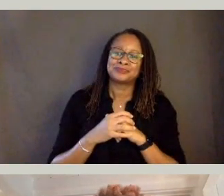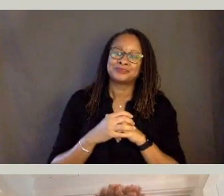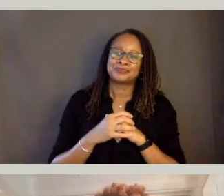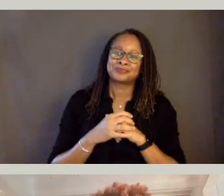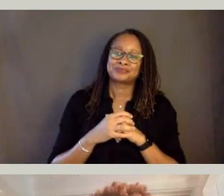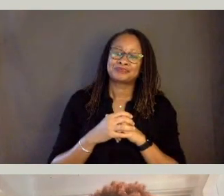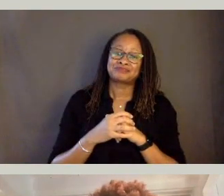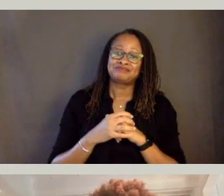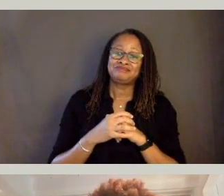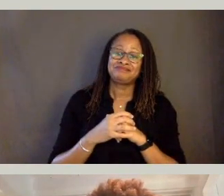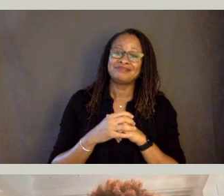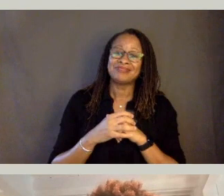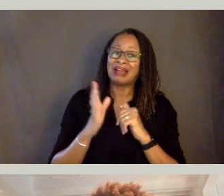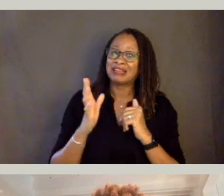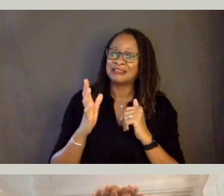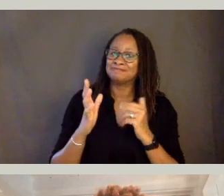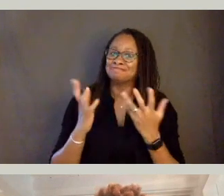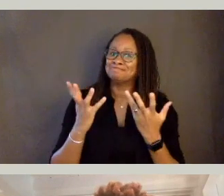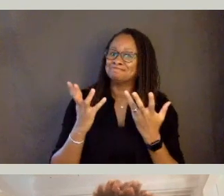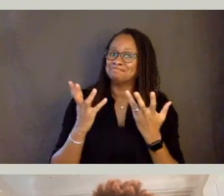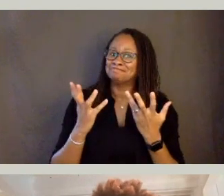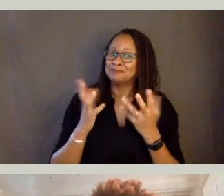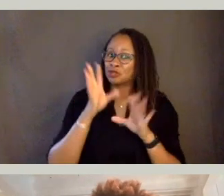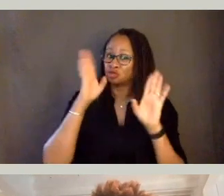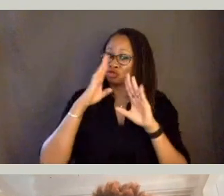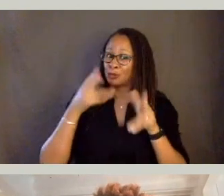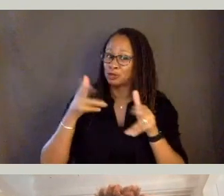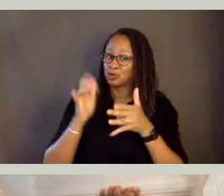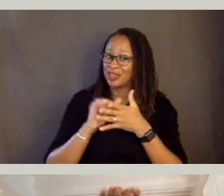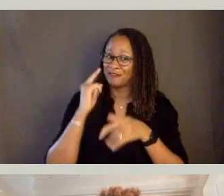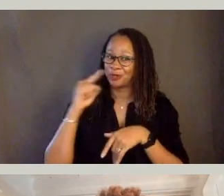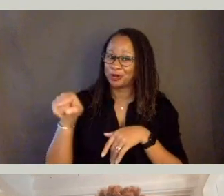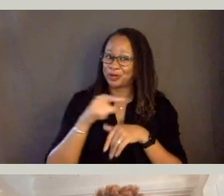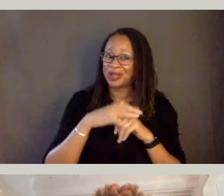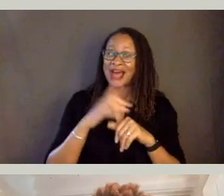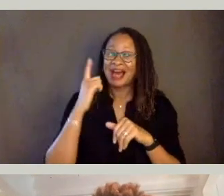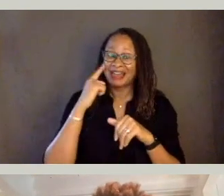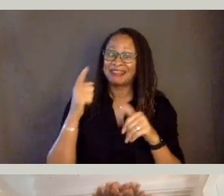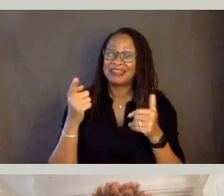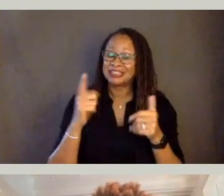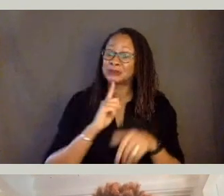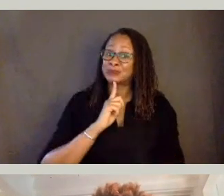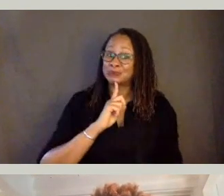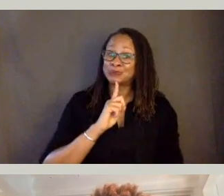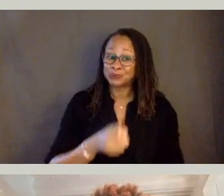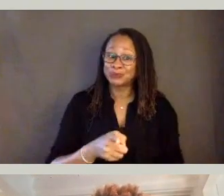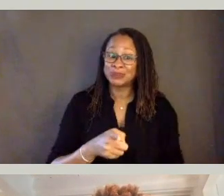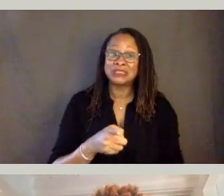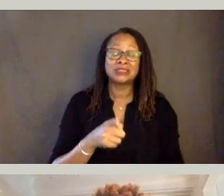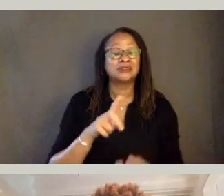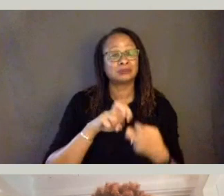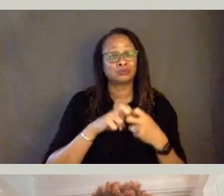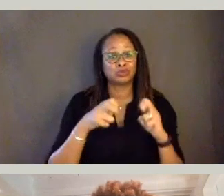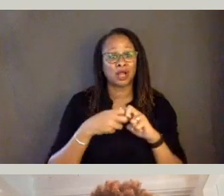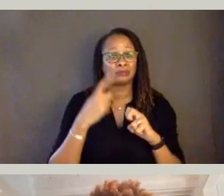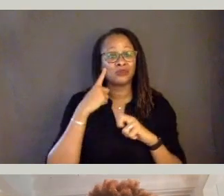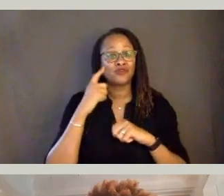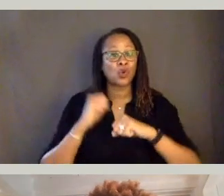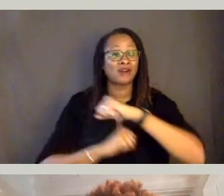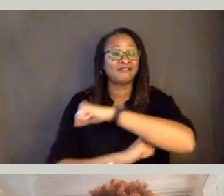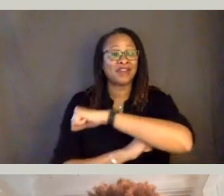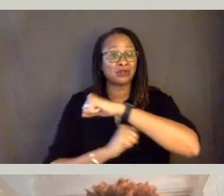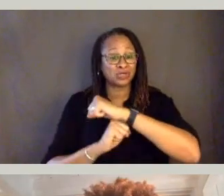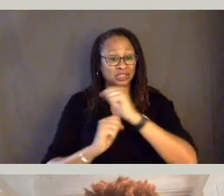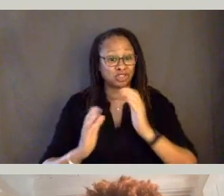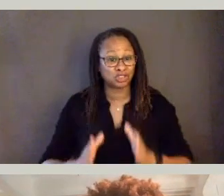I can raise some problems. I do think it is a genuine problem for foundations. I won't